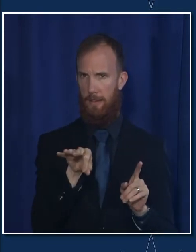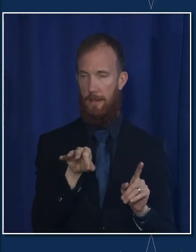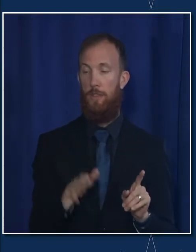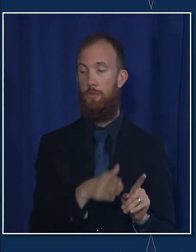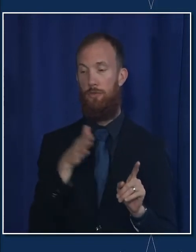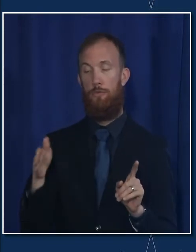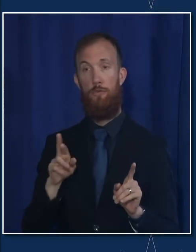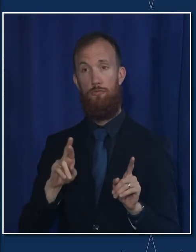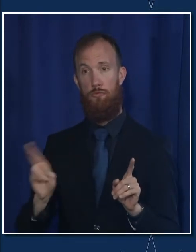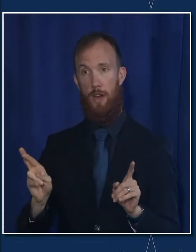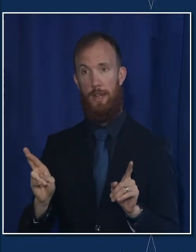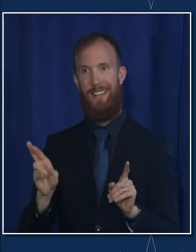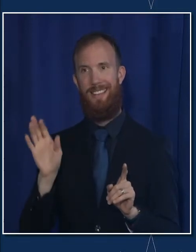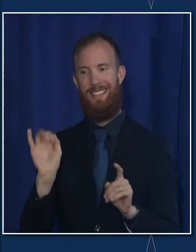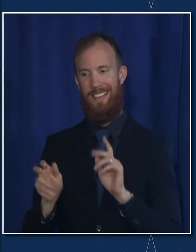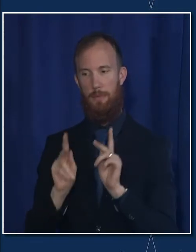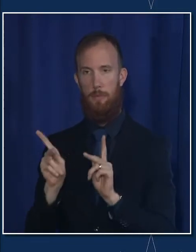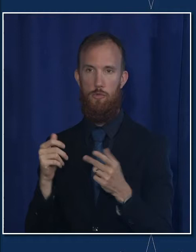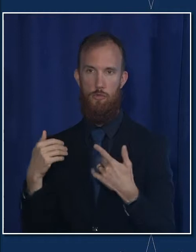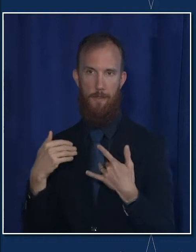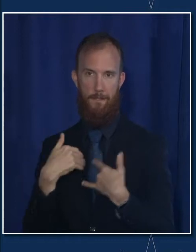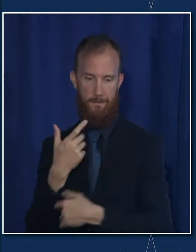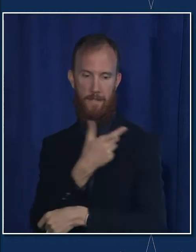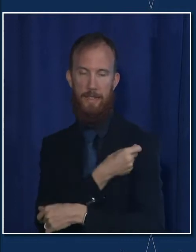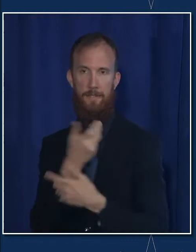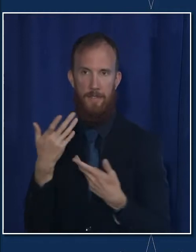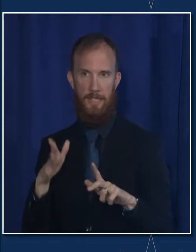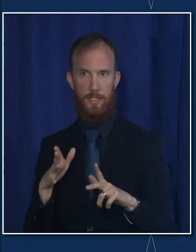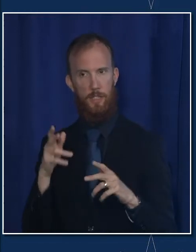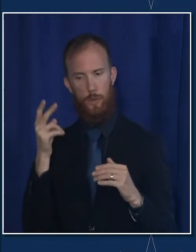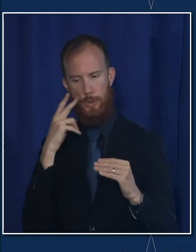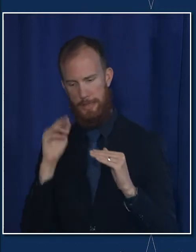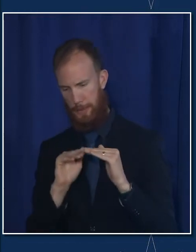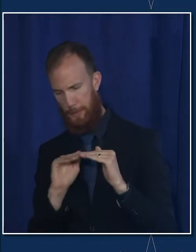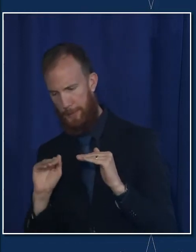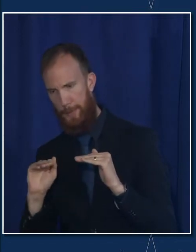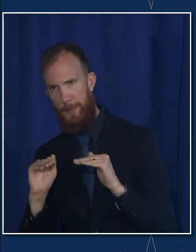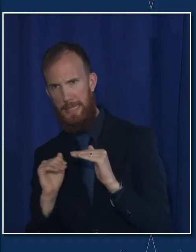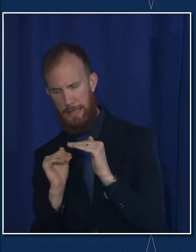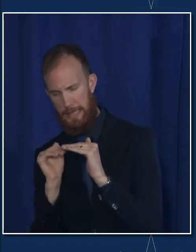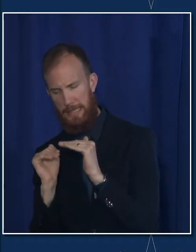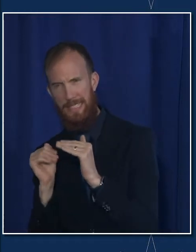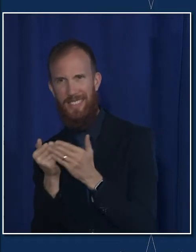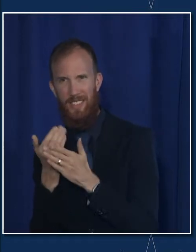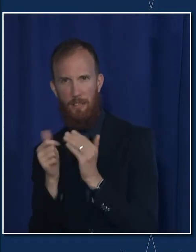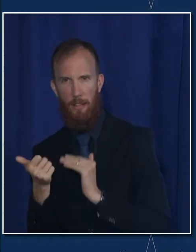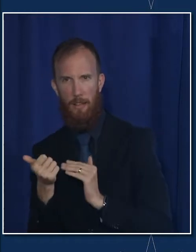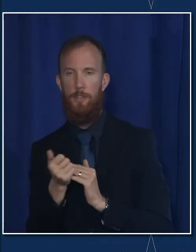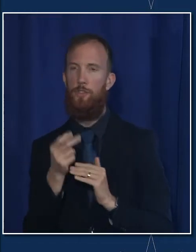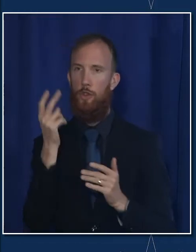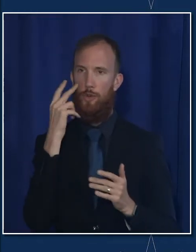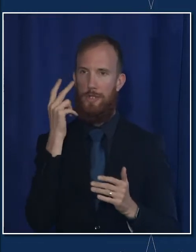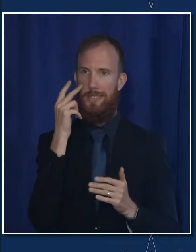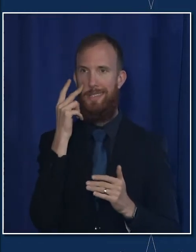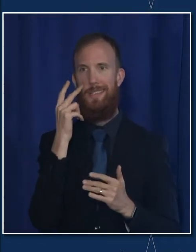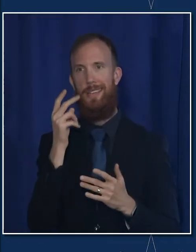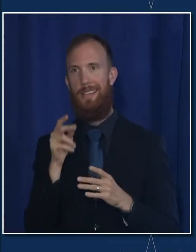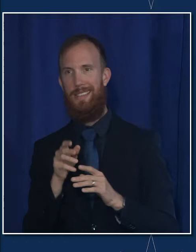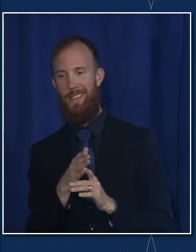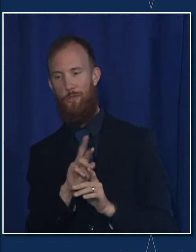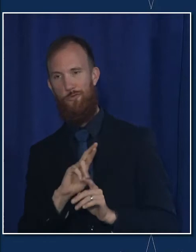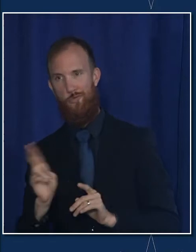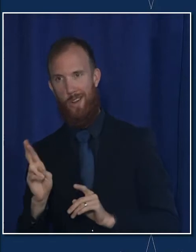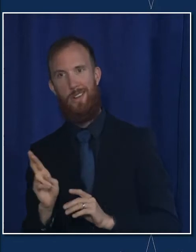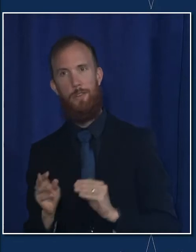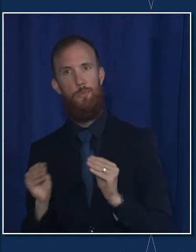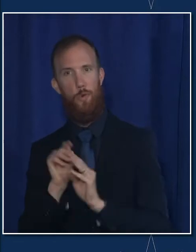right, the comparison is those who are fully vaccinated. So you can see in the breakthrough hospitalizations, more of those, again, are people in gray in their 60s,